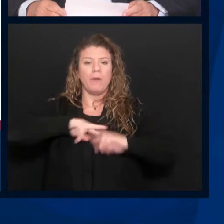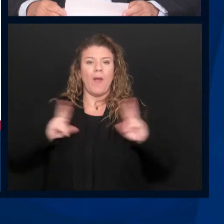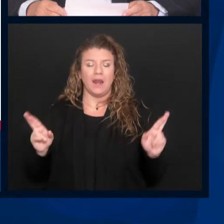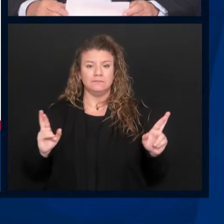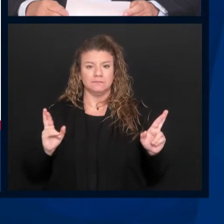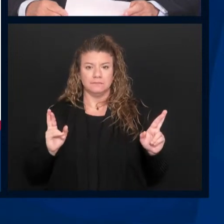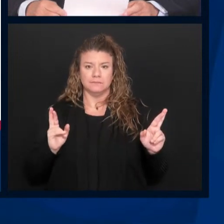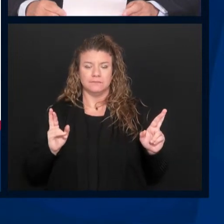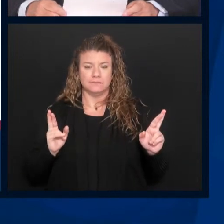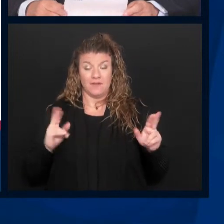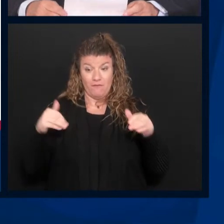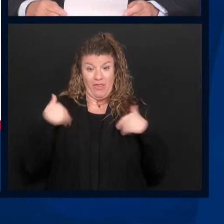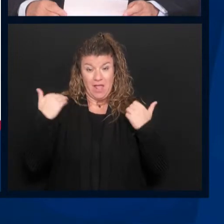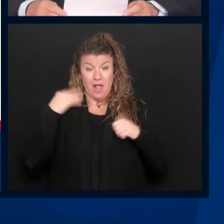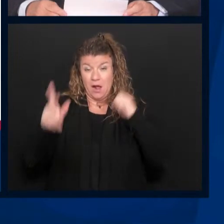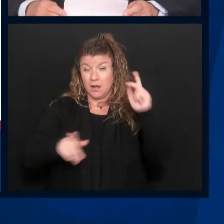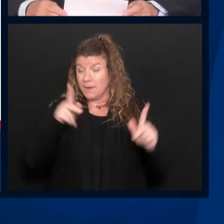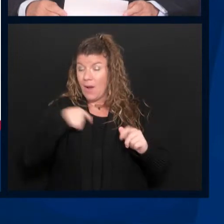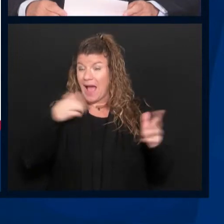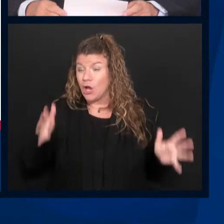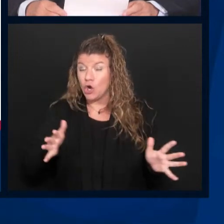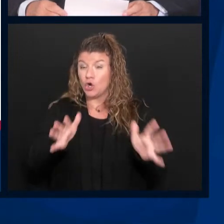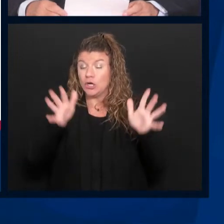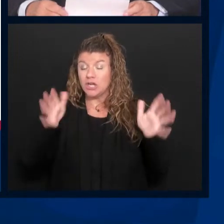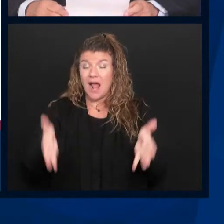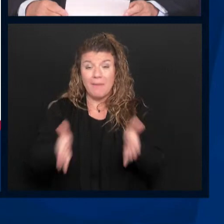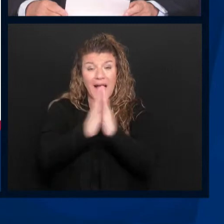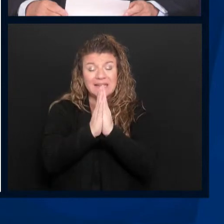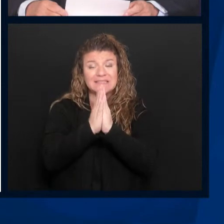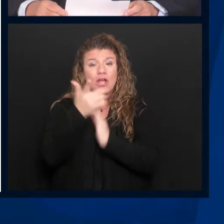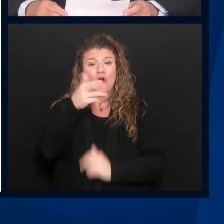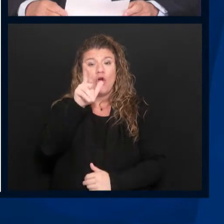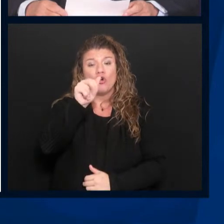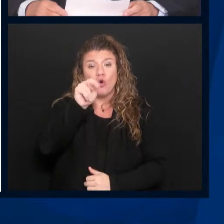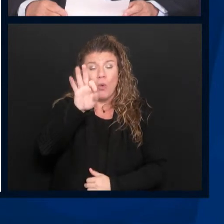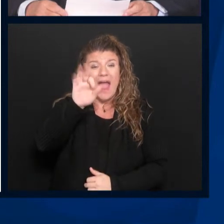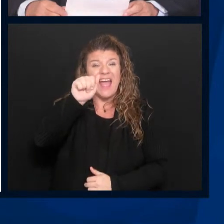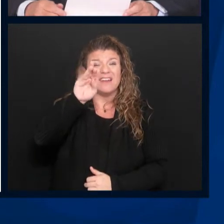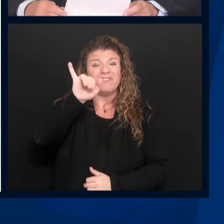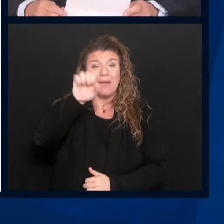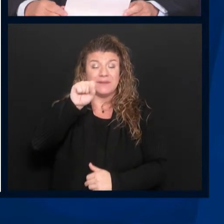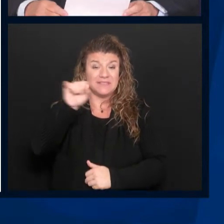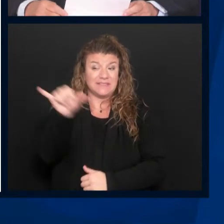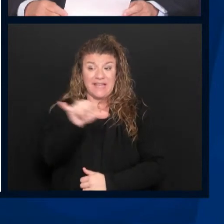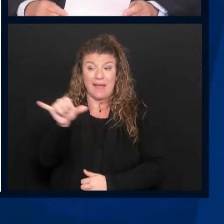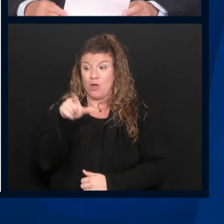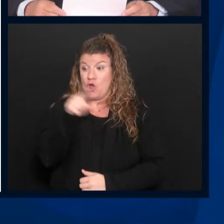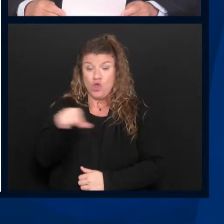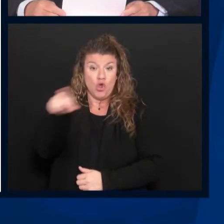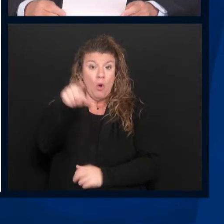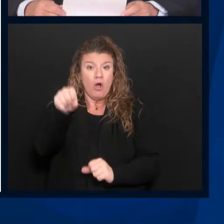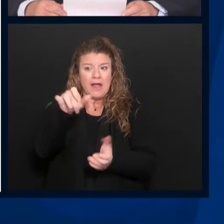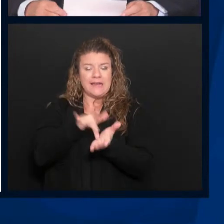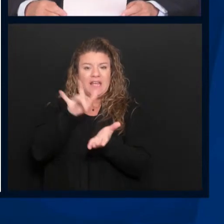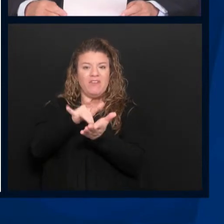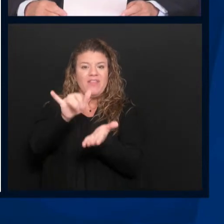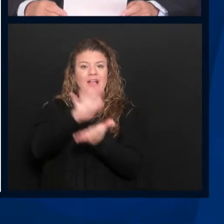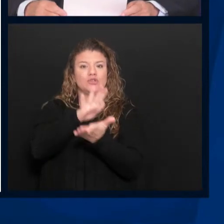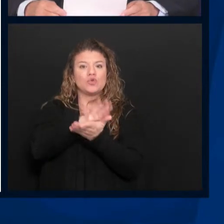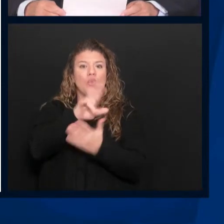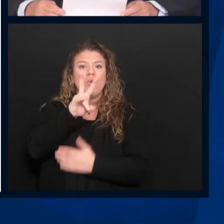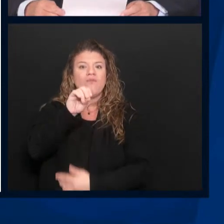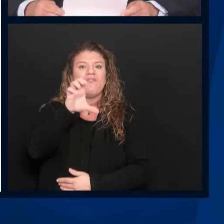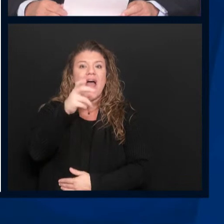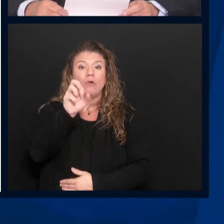the standpoint of our young people, I encourage and I ask our grandfamilies the same. You know, grandfamilies can take advantage of this school voucher,